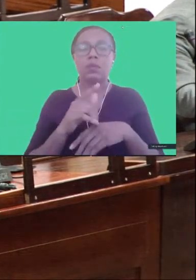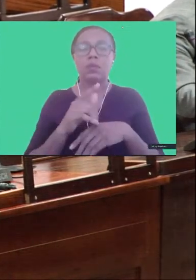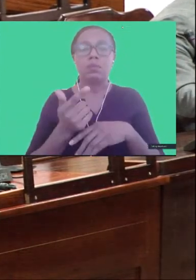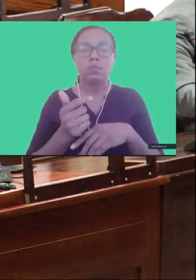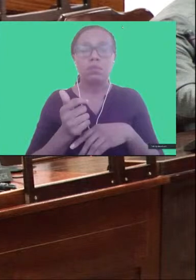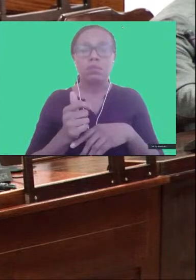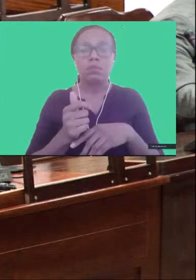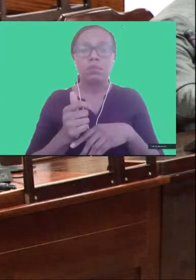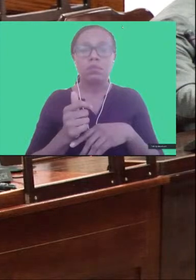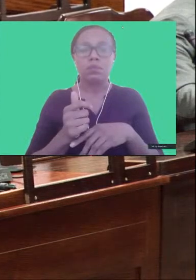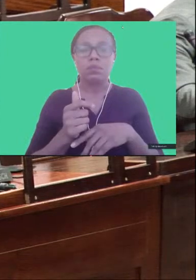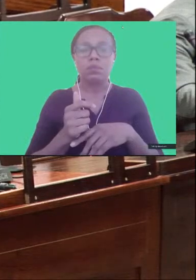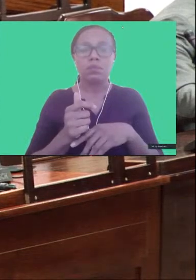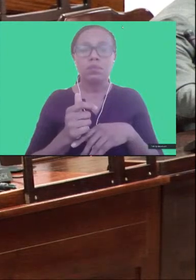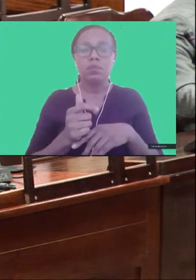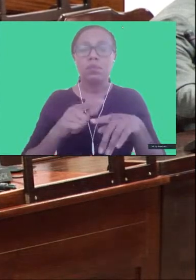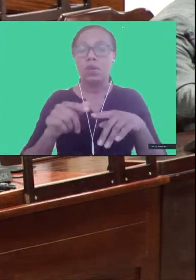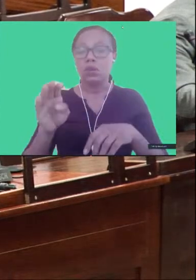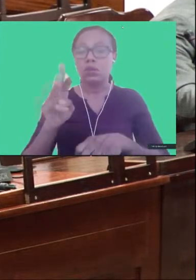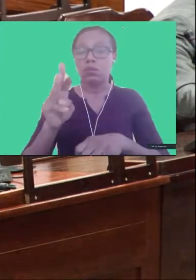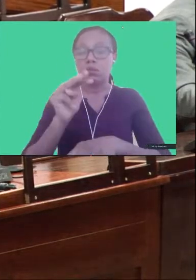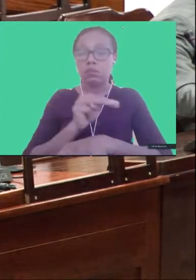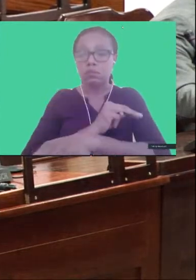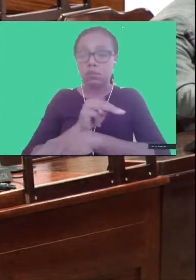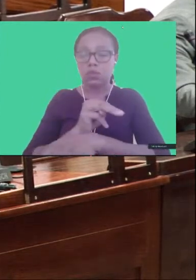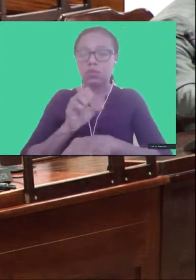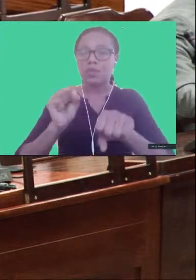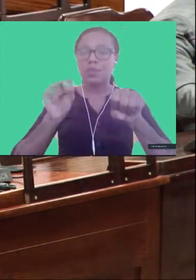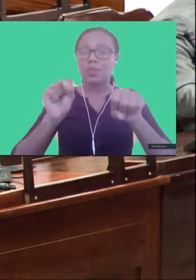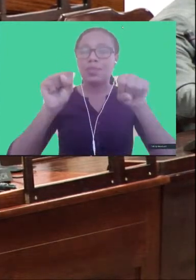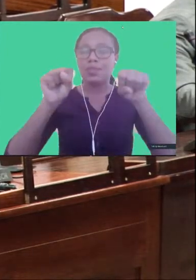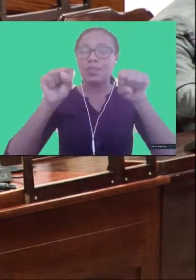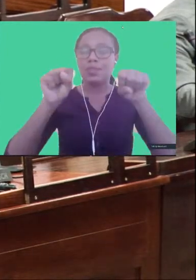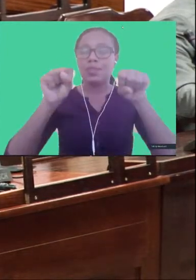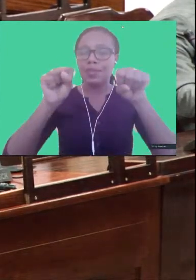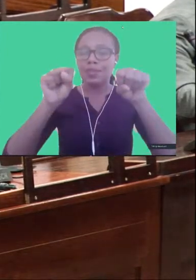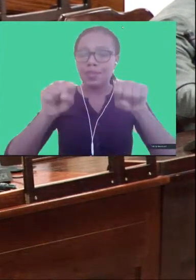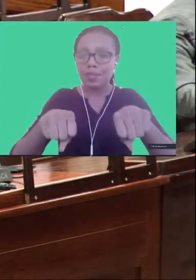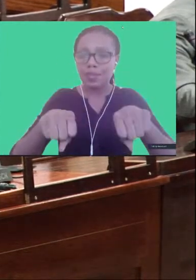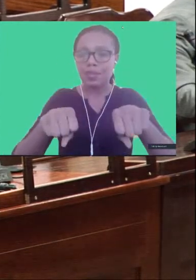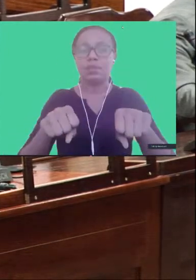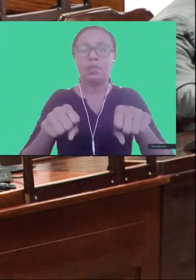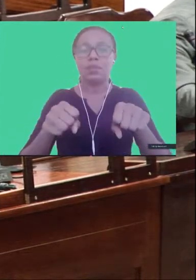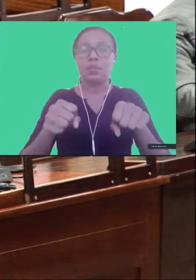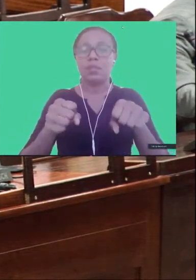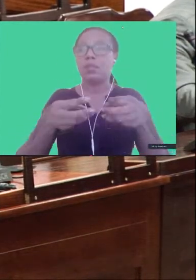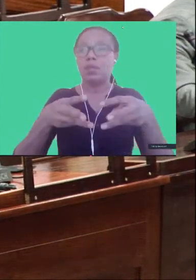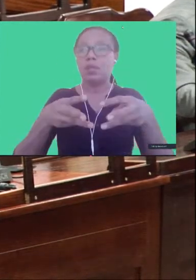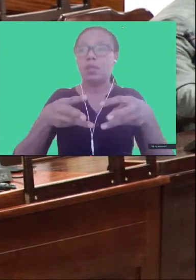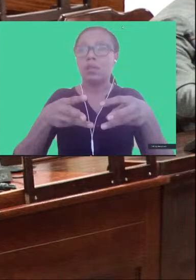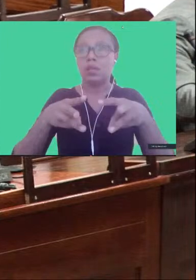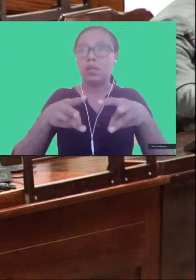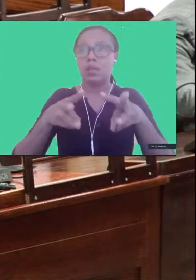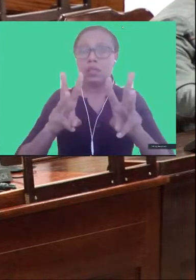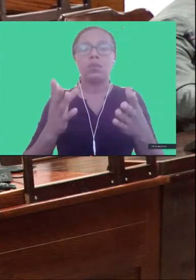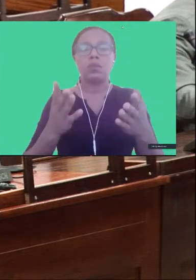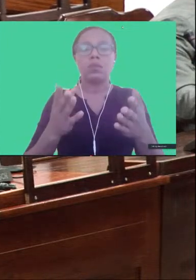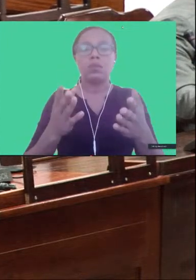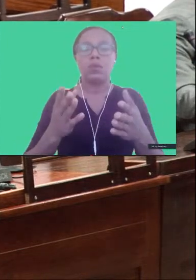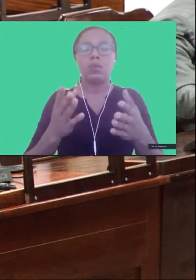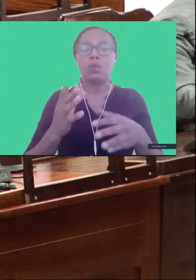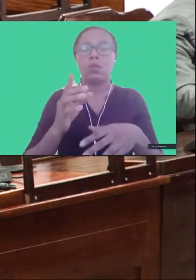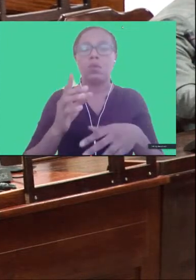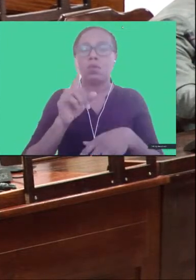able to allow in the atmosphere about 1.6 million